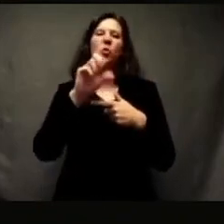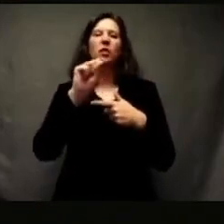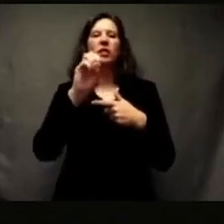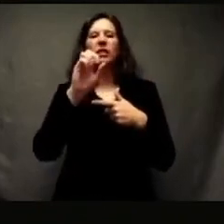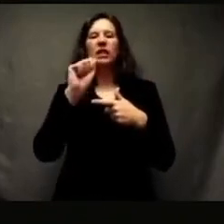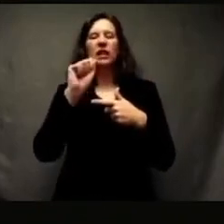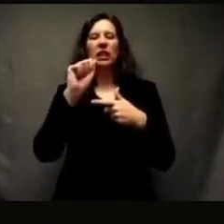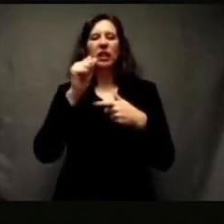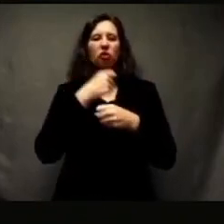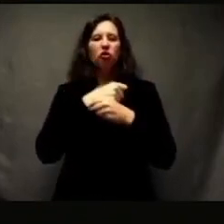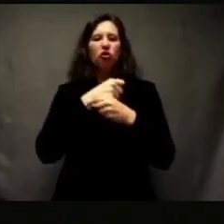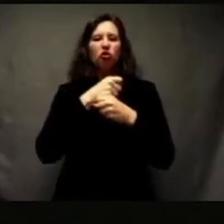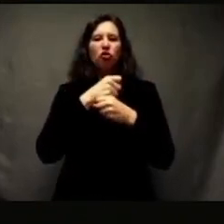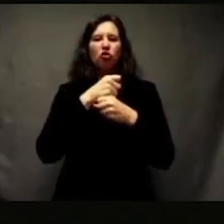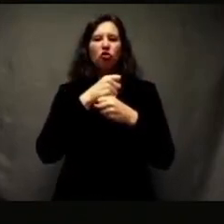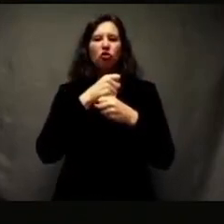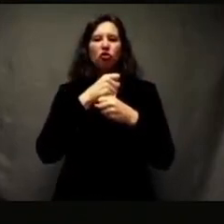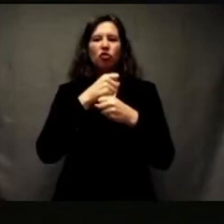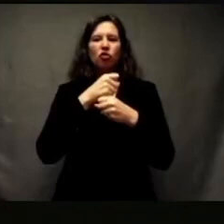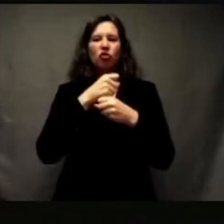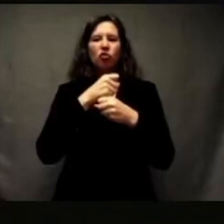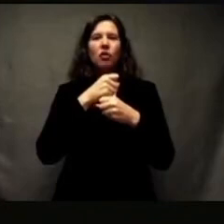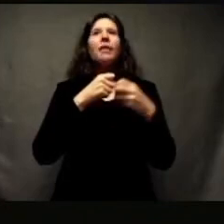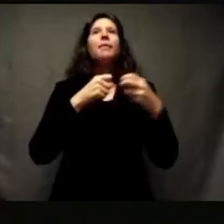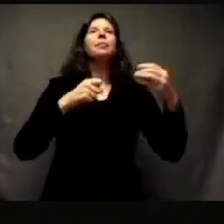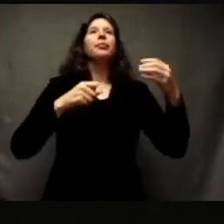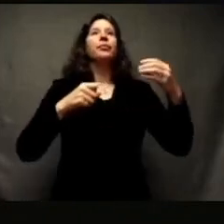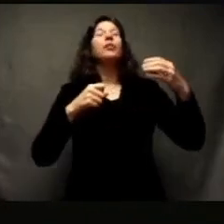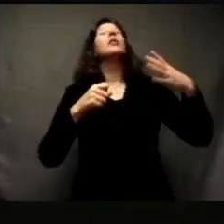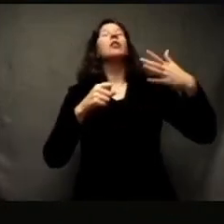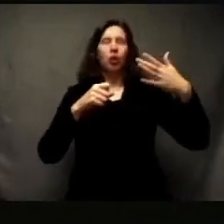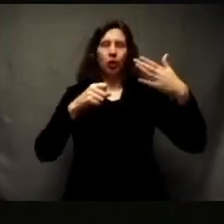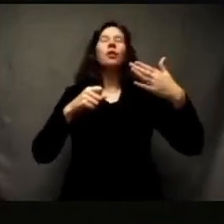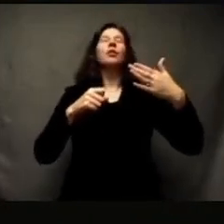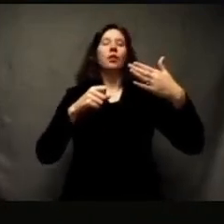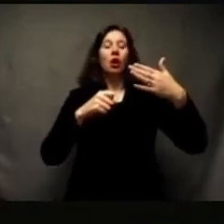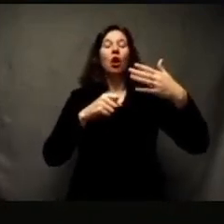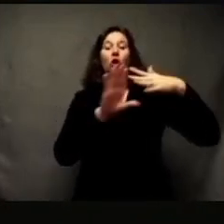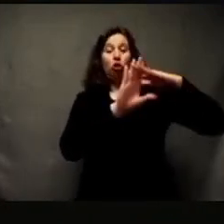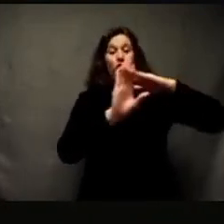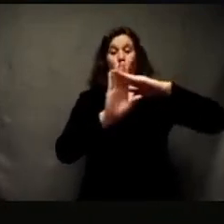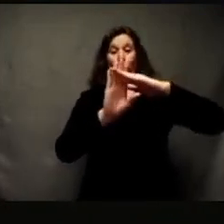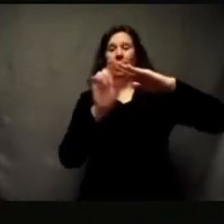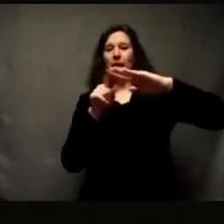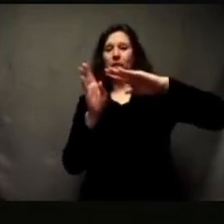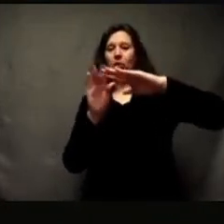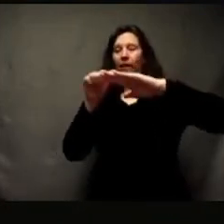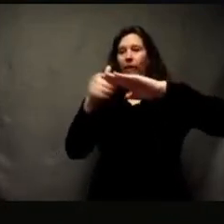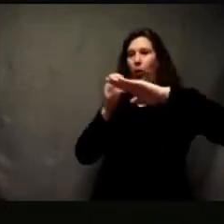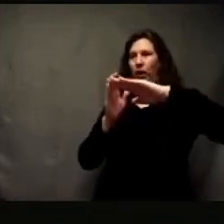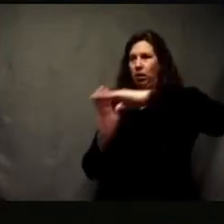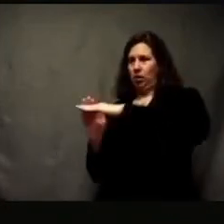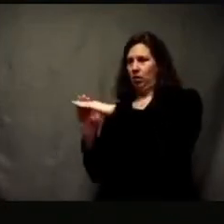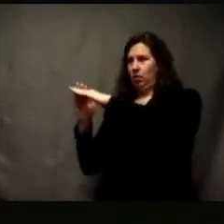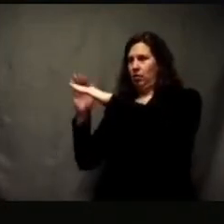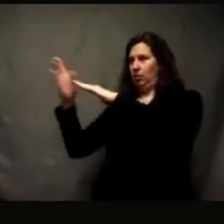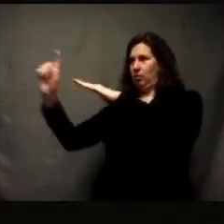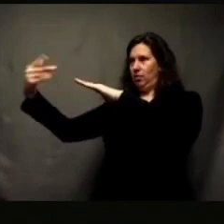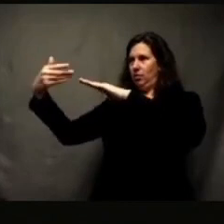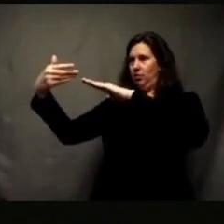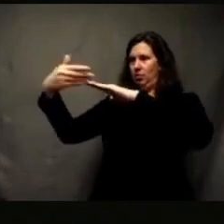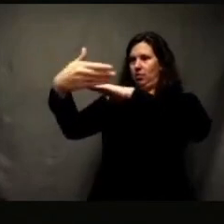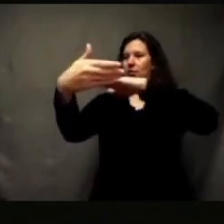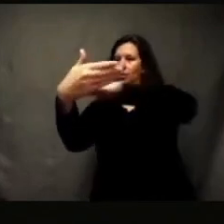to try to avoid, or the shark needs to dodge in order to get to the next page or level. So I'm going to type